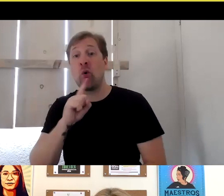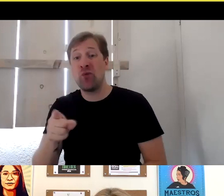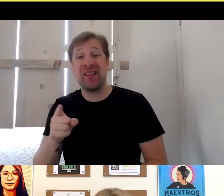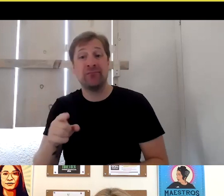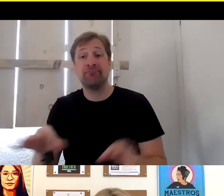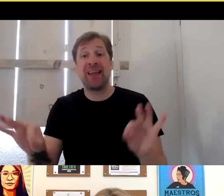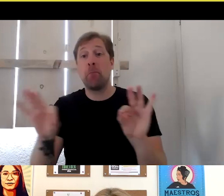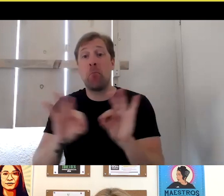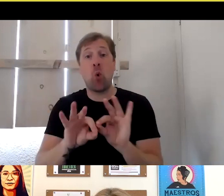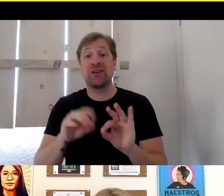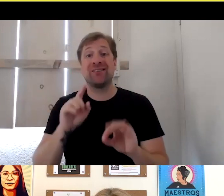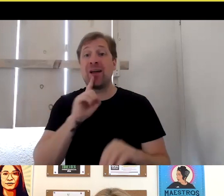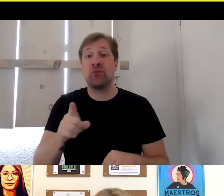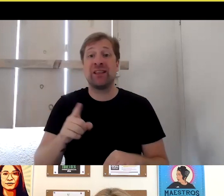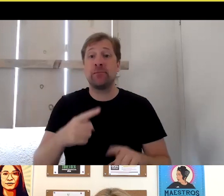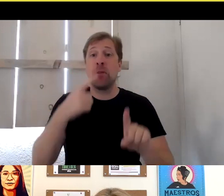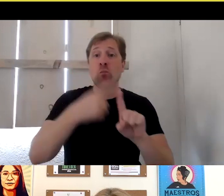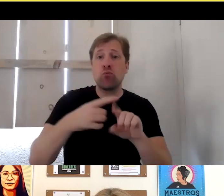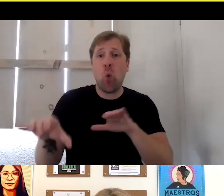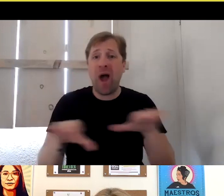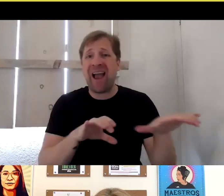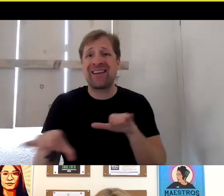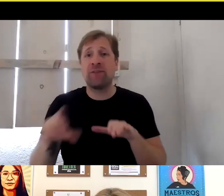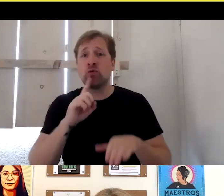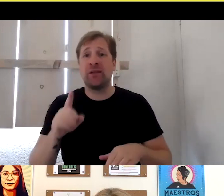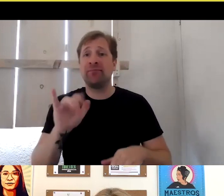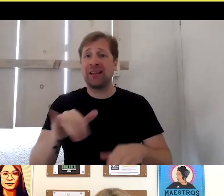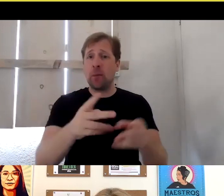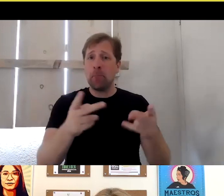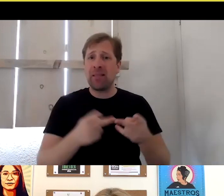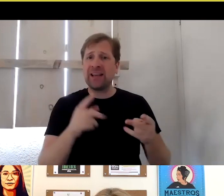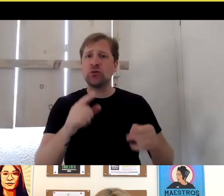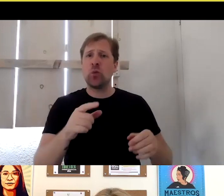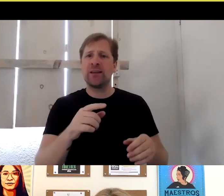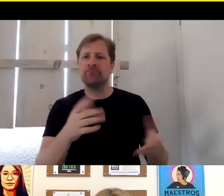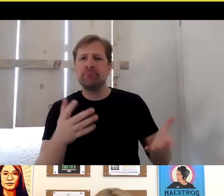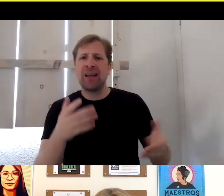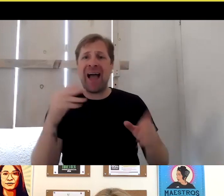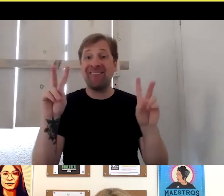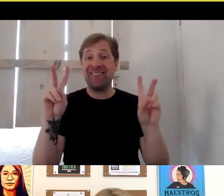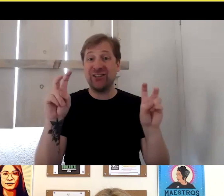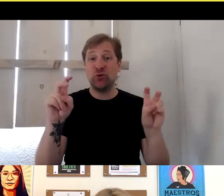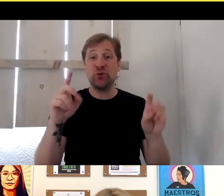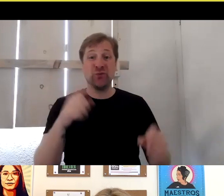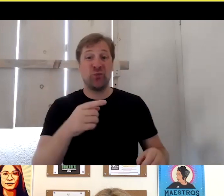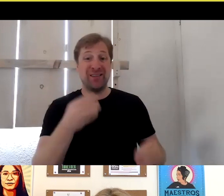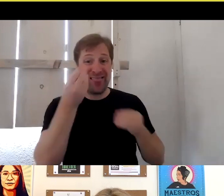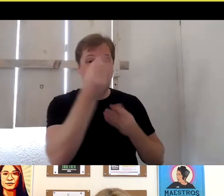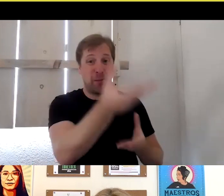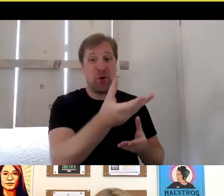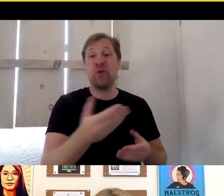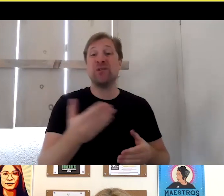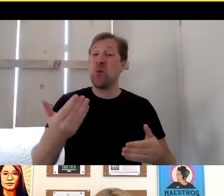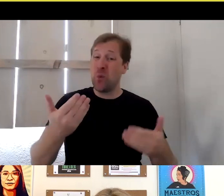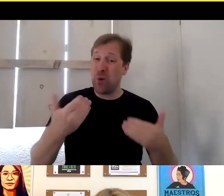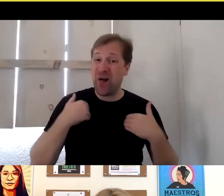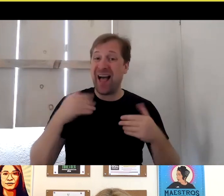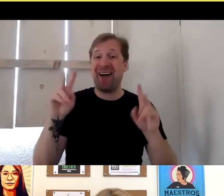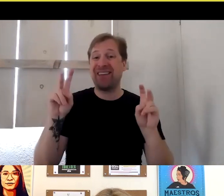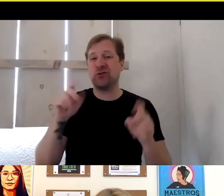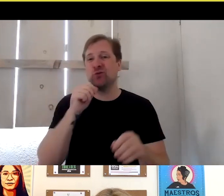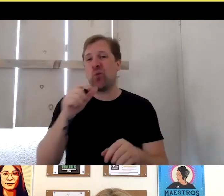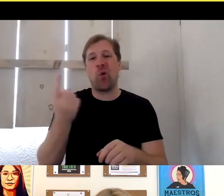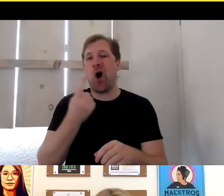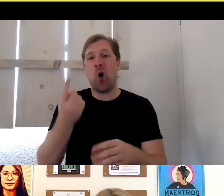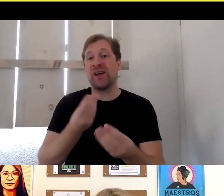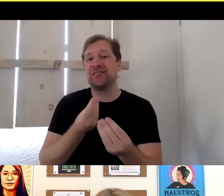important and proactive. So we have a place to take issues to, because we're gonna have issues. Things aren't gonna work smoothly,